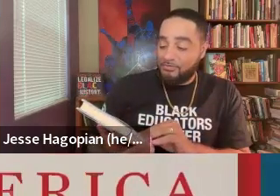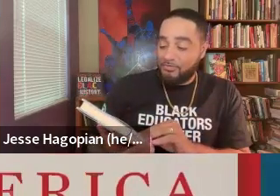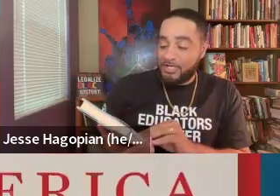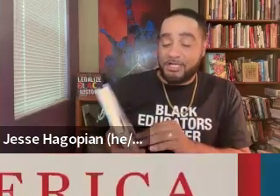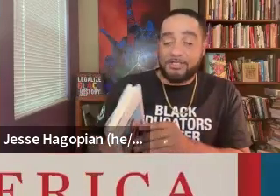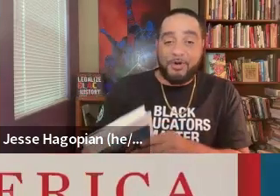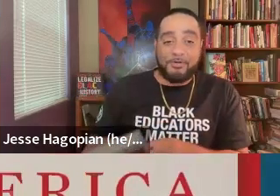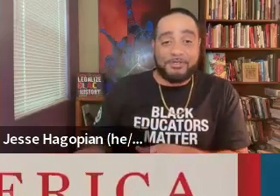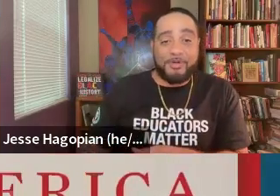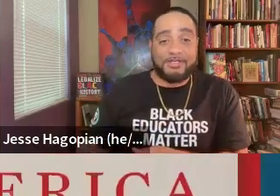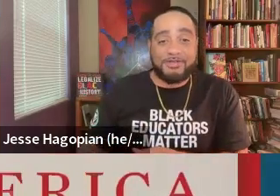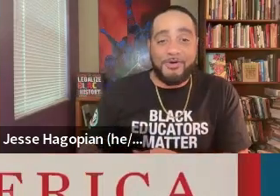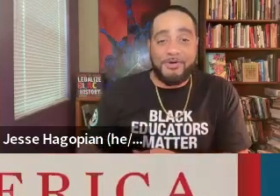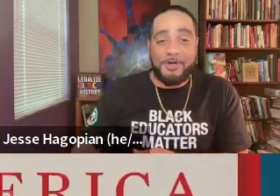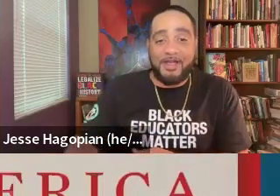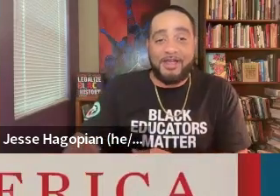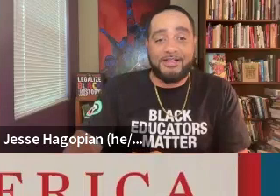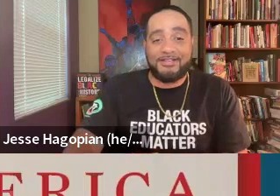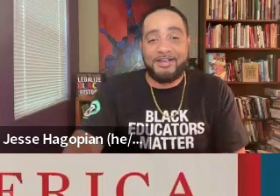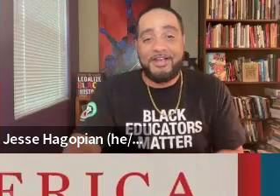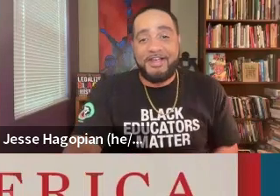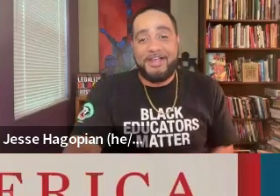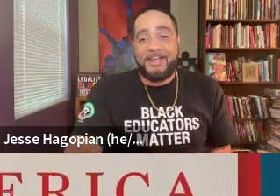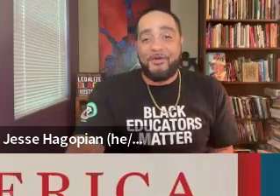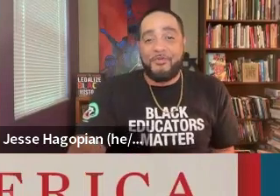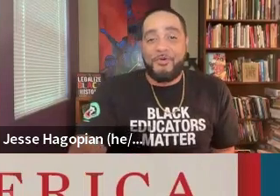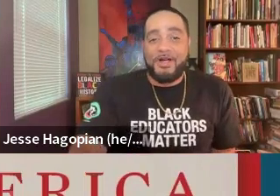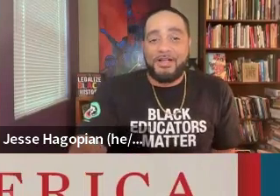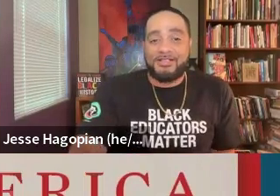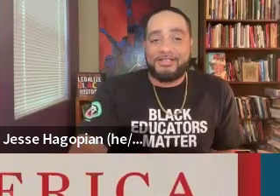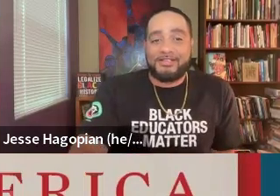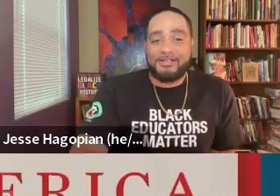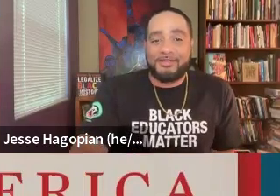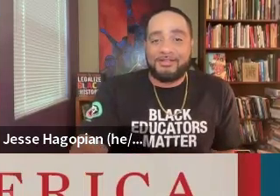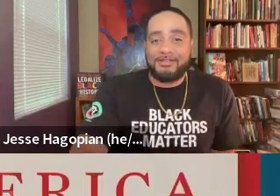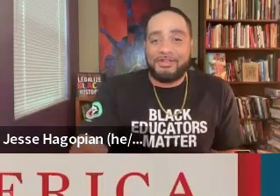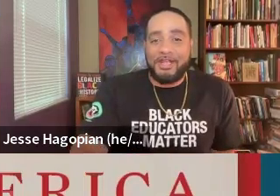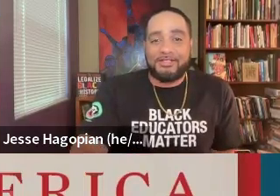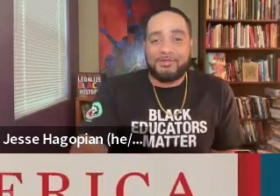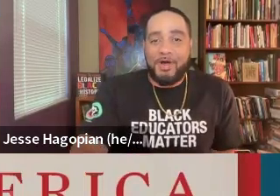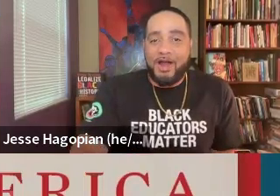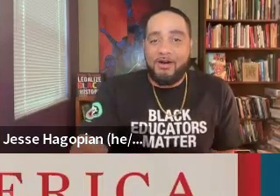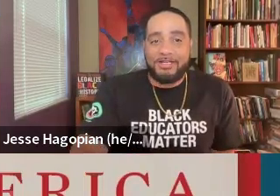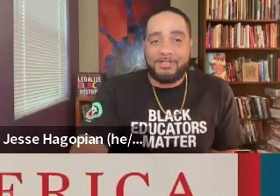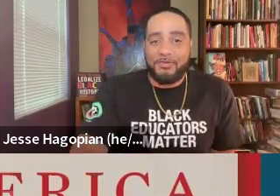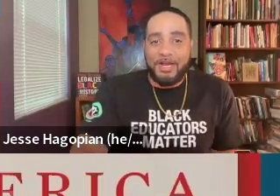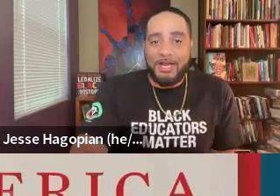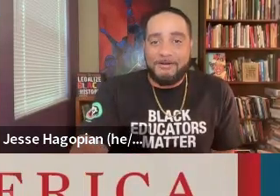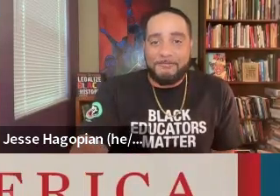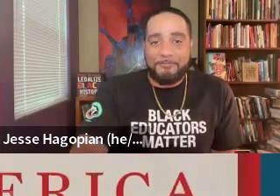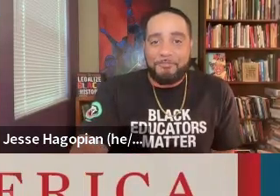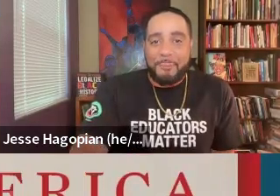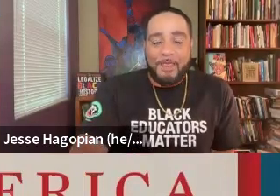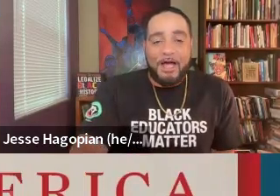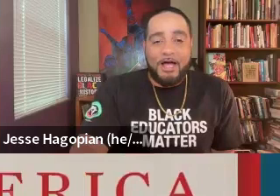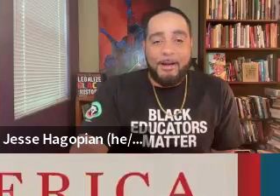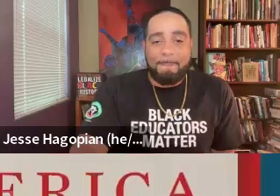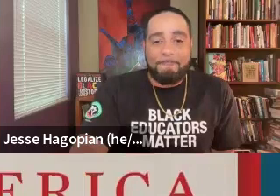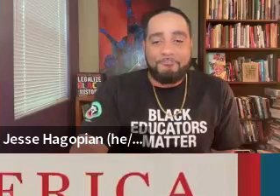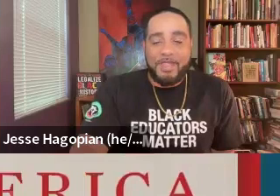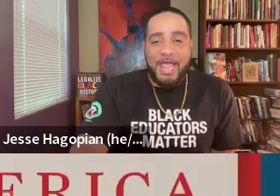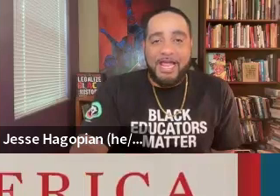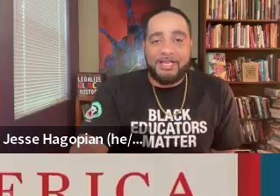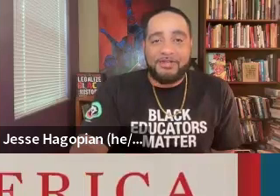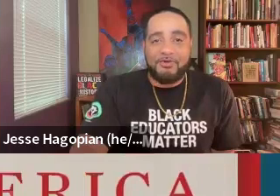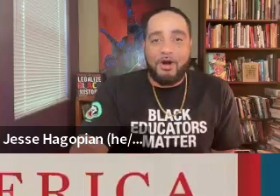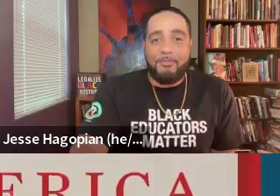one just really spoke to my soul and was inspiring to read.